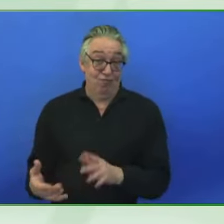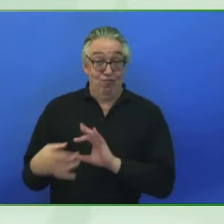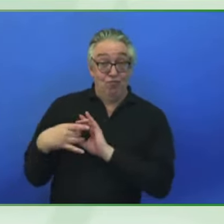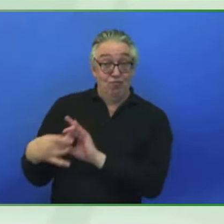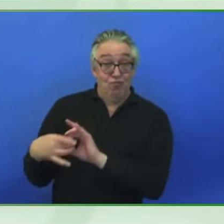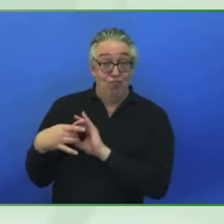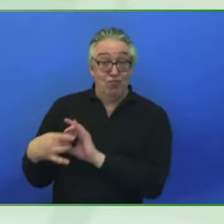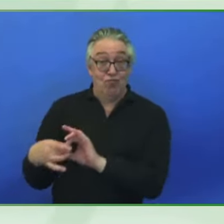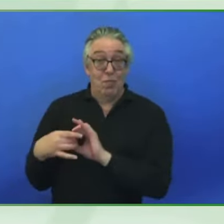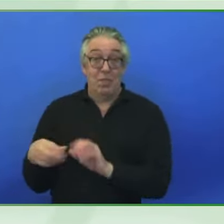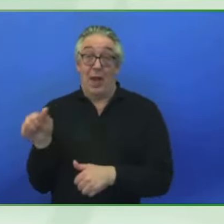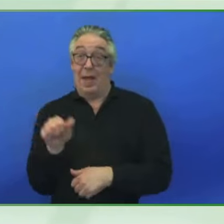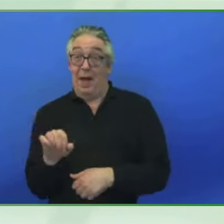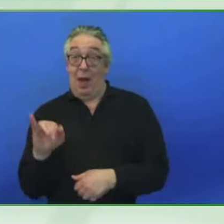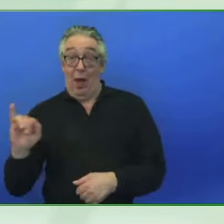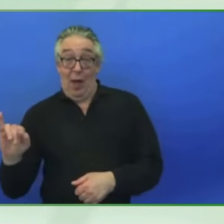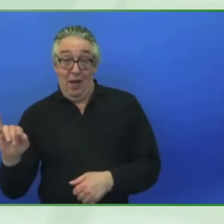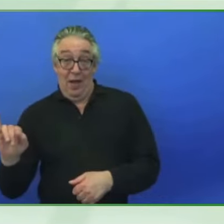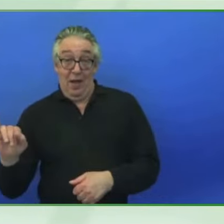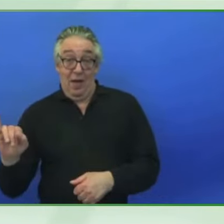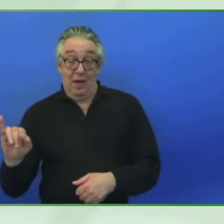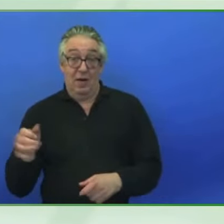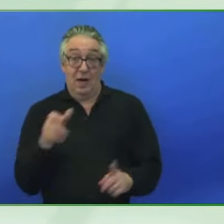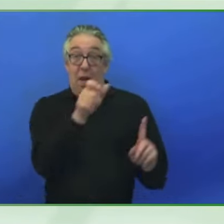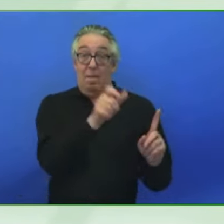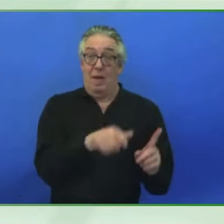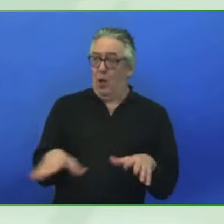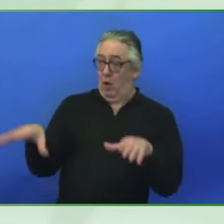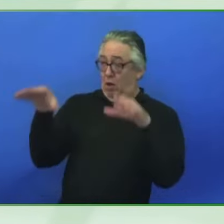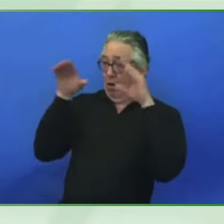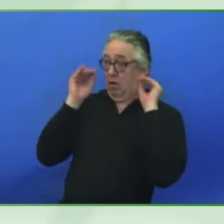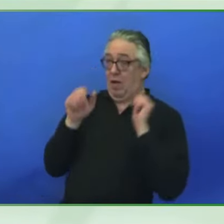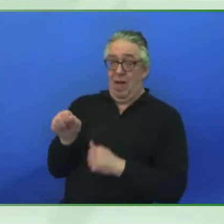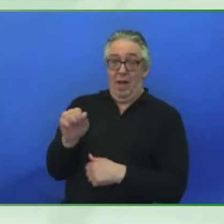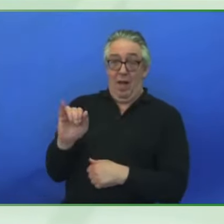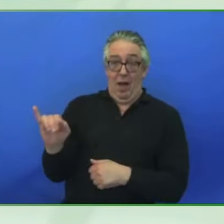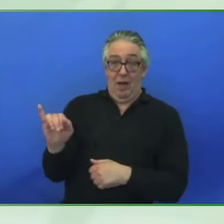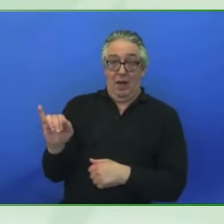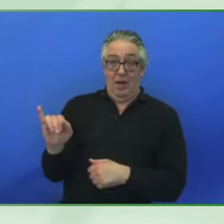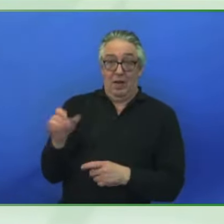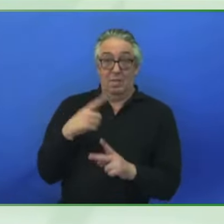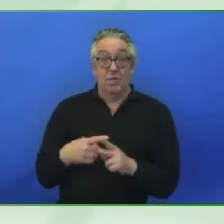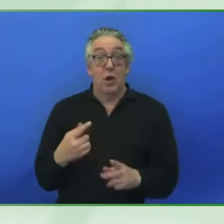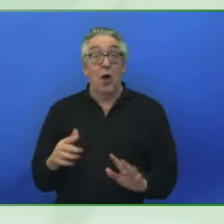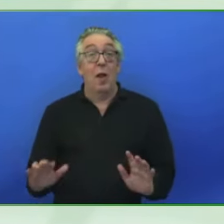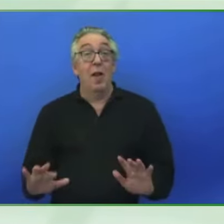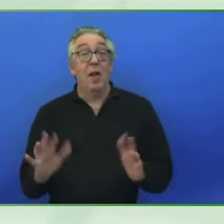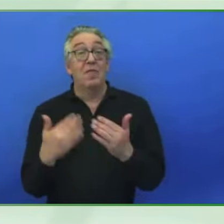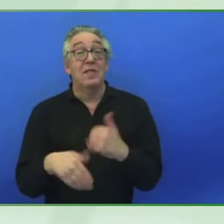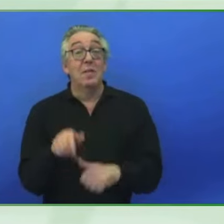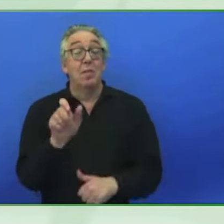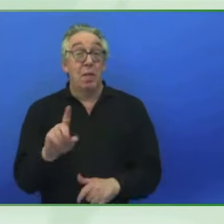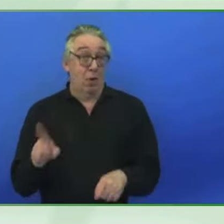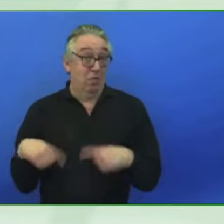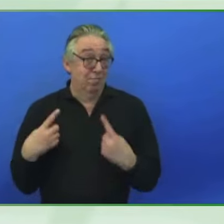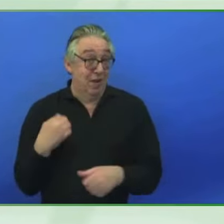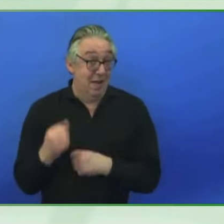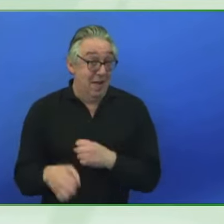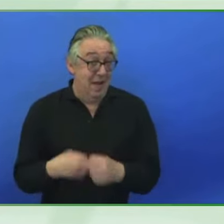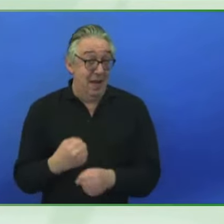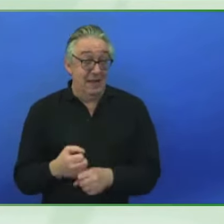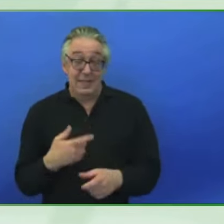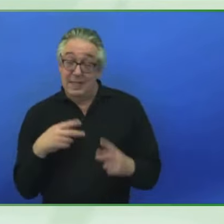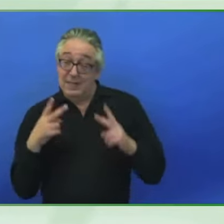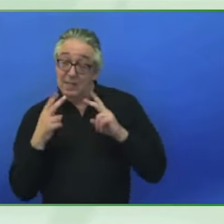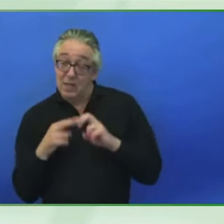AI and people's perception of AI and the lives of people with disabilities for the last few years. I've prepared a few slides, so I'm going to